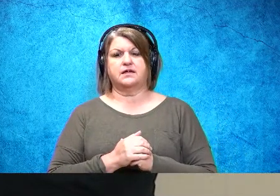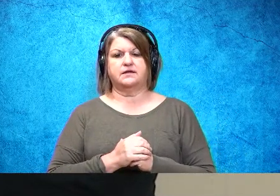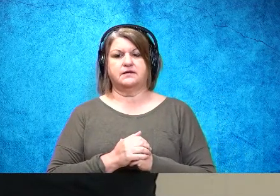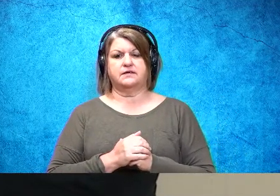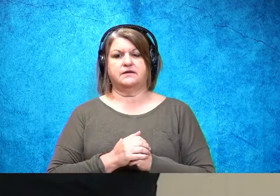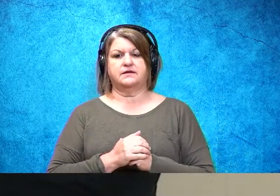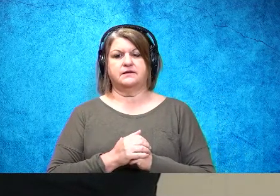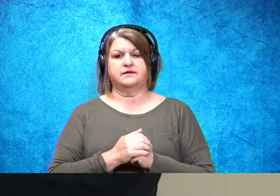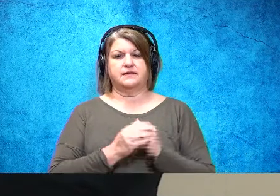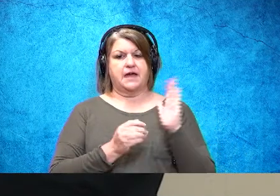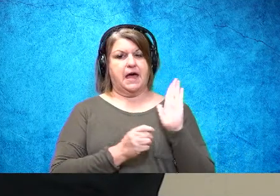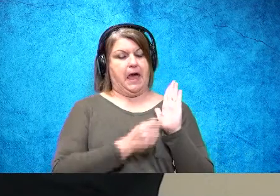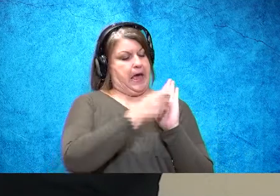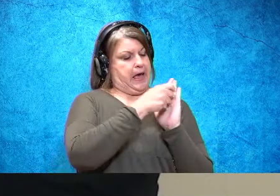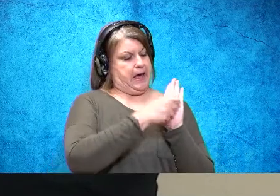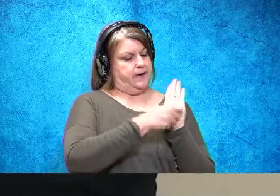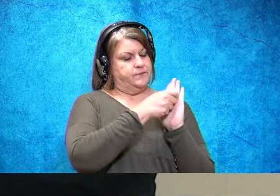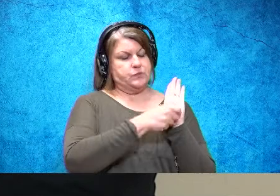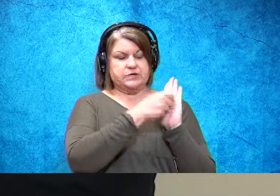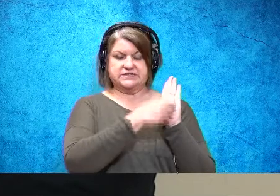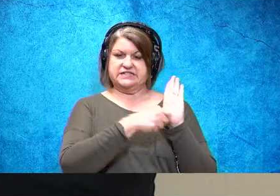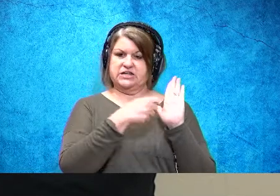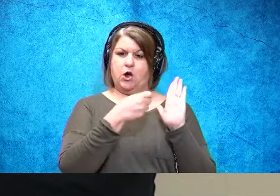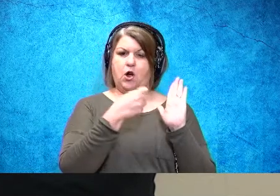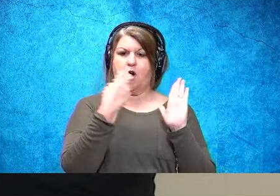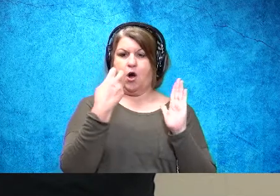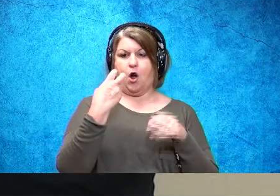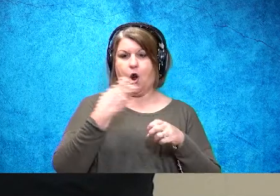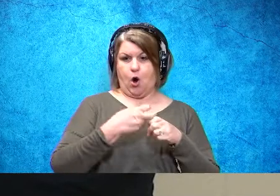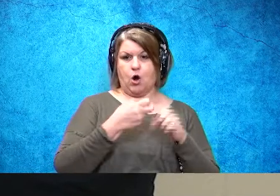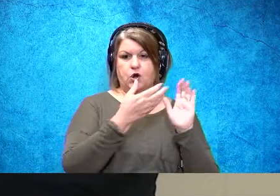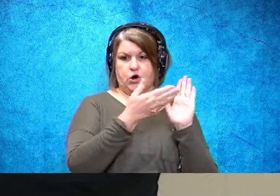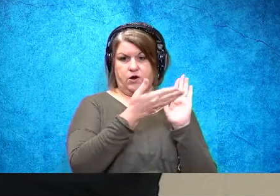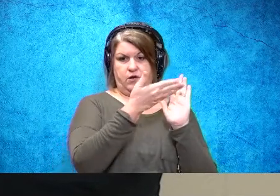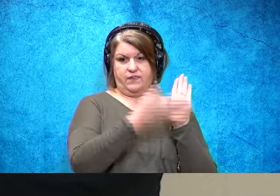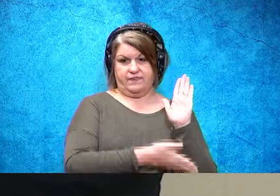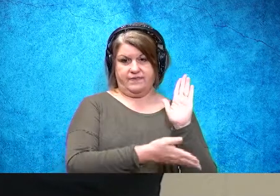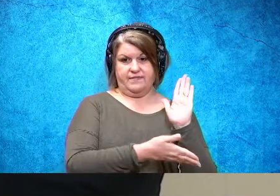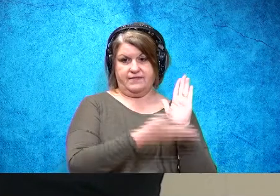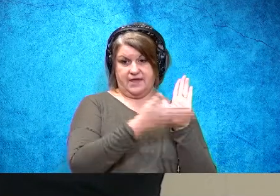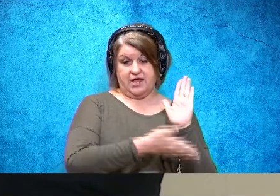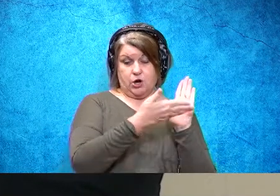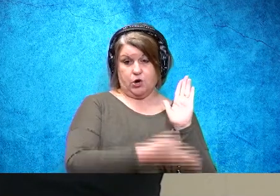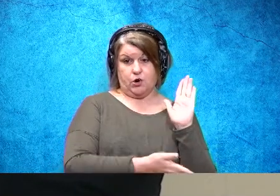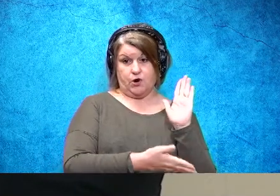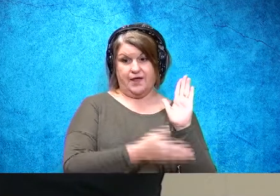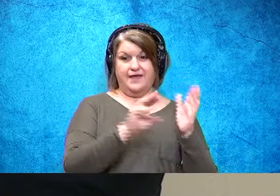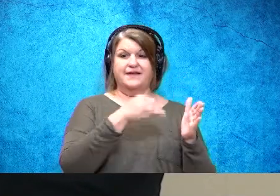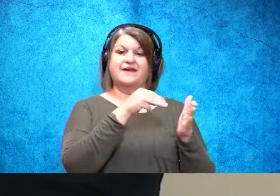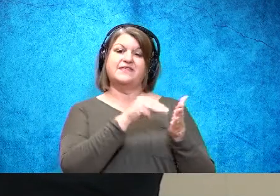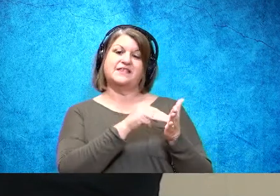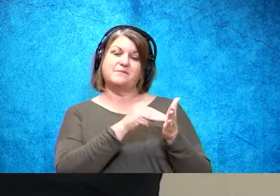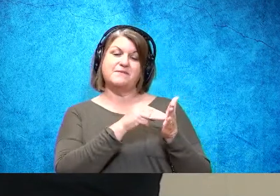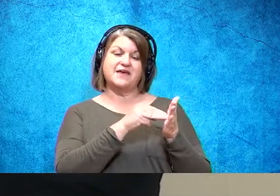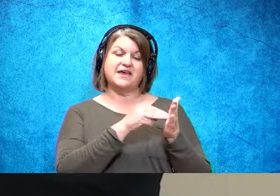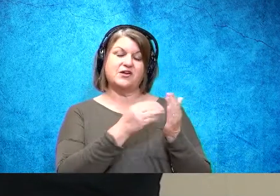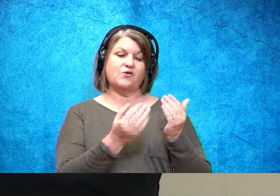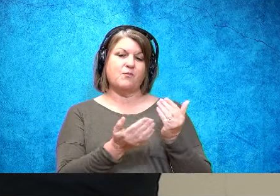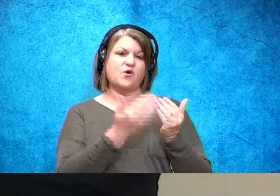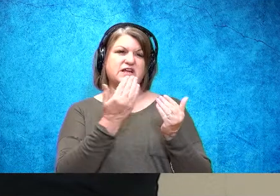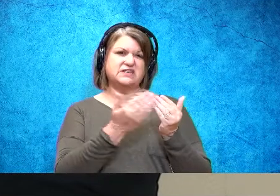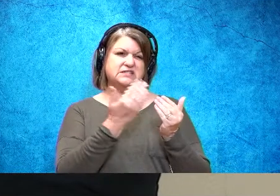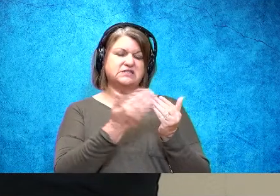side and a little bit harder on this side. And then in the middle, just press a little bit